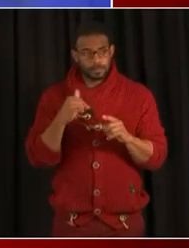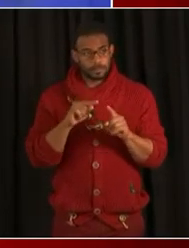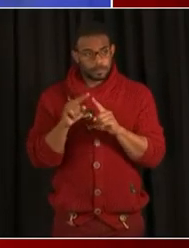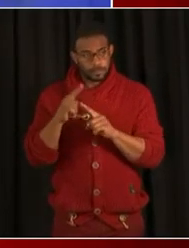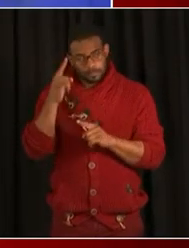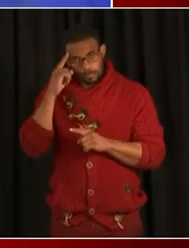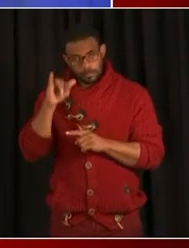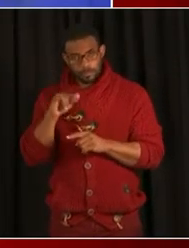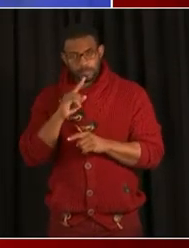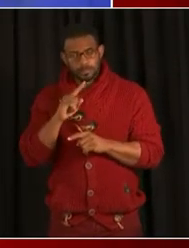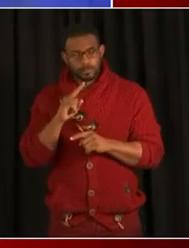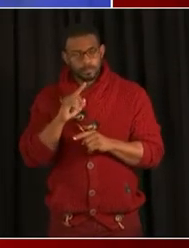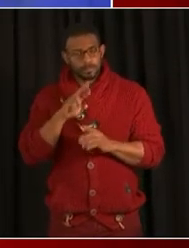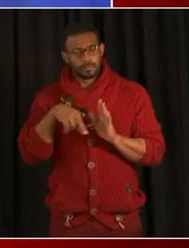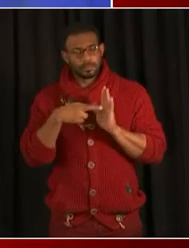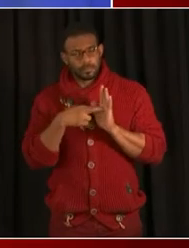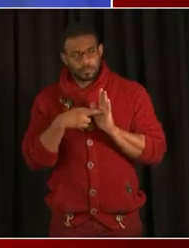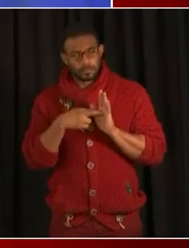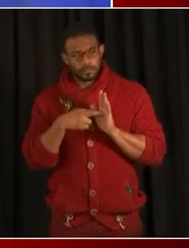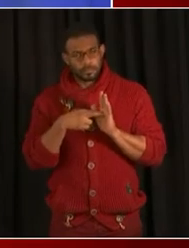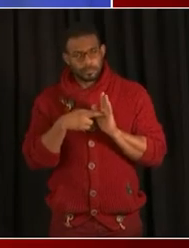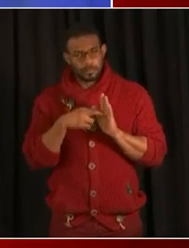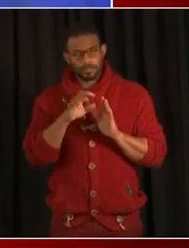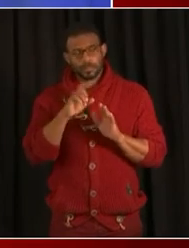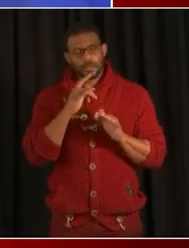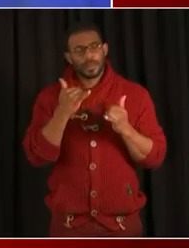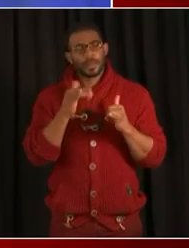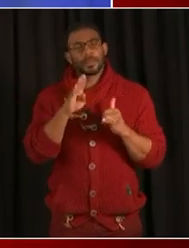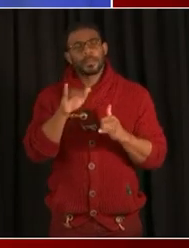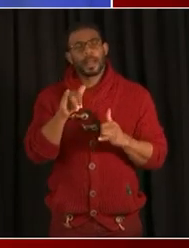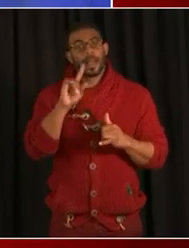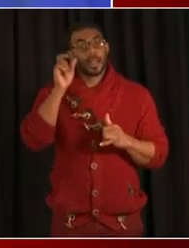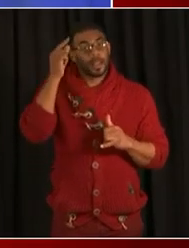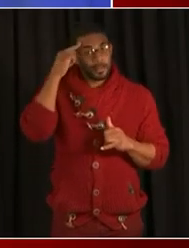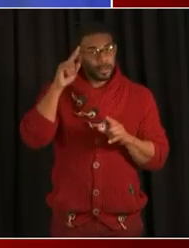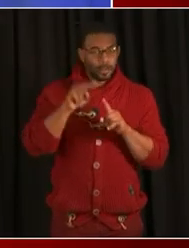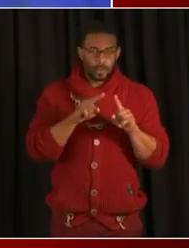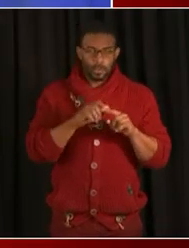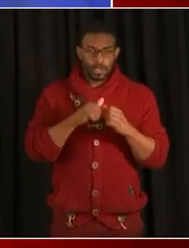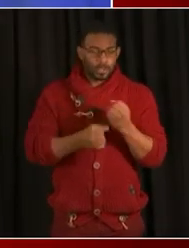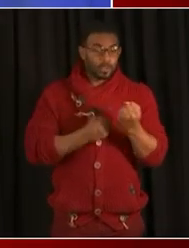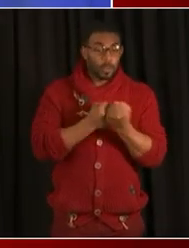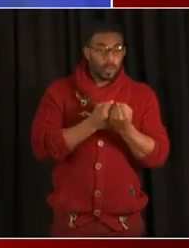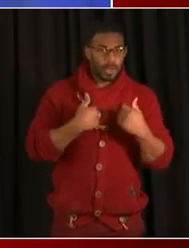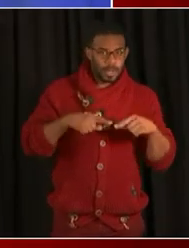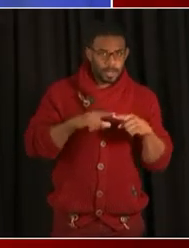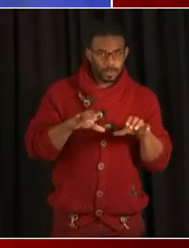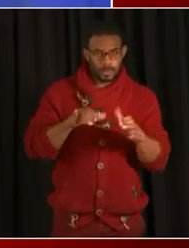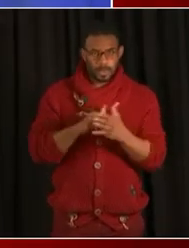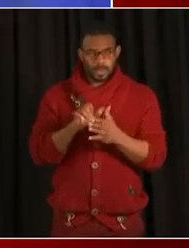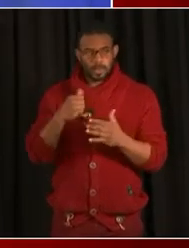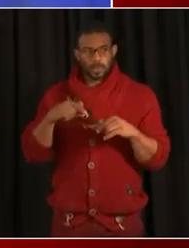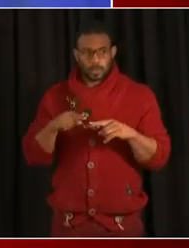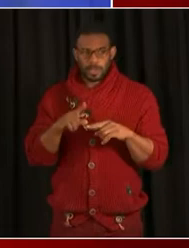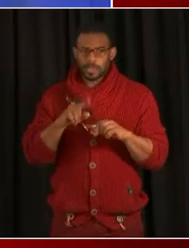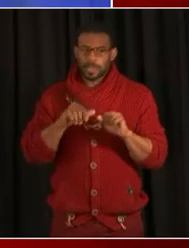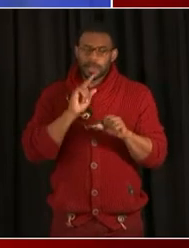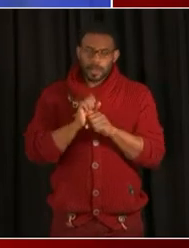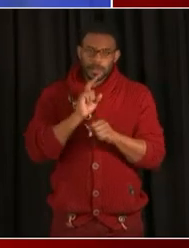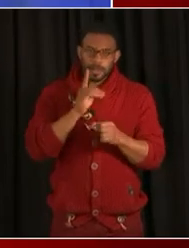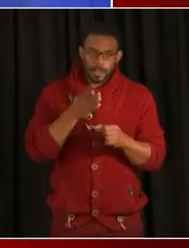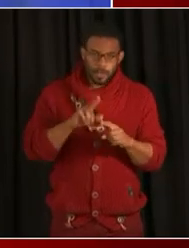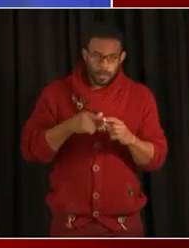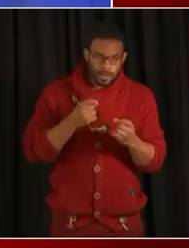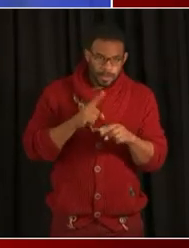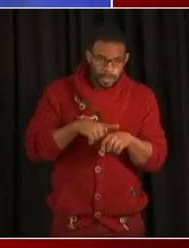we also think that there is a role to be played by government in supporting us in doing that, so that we can actually